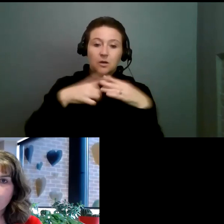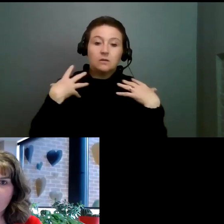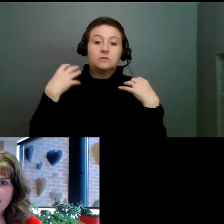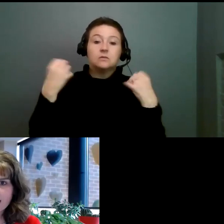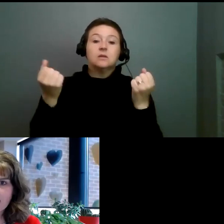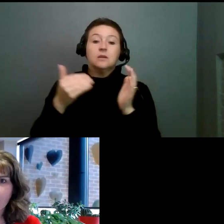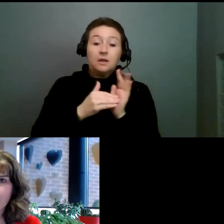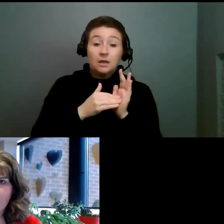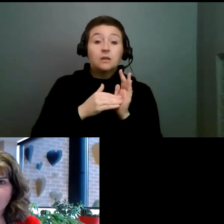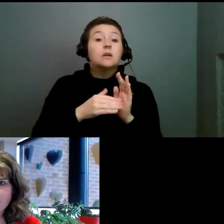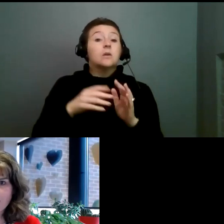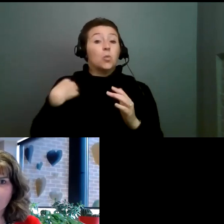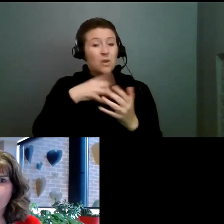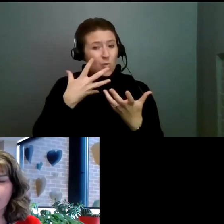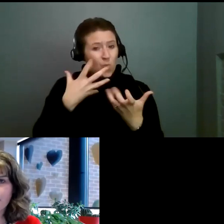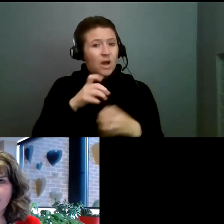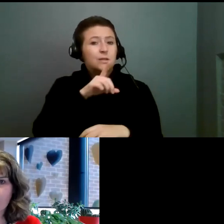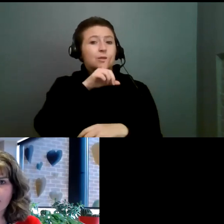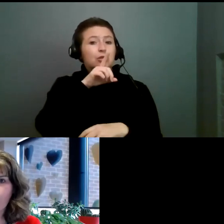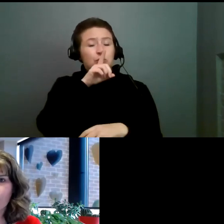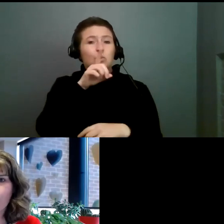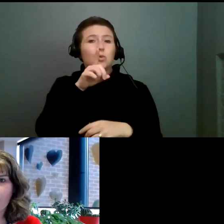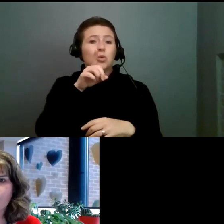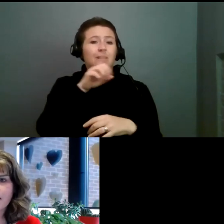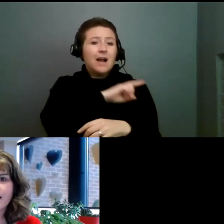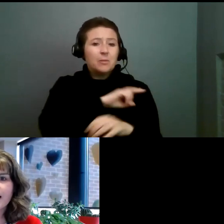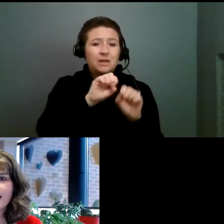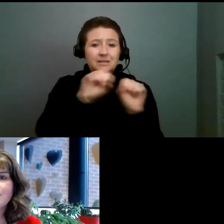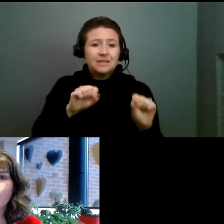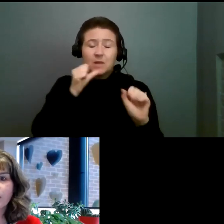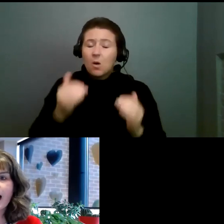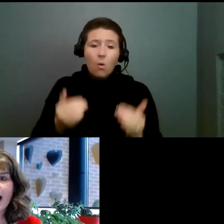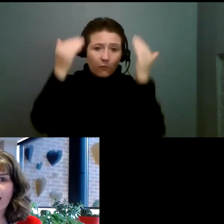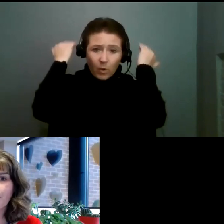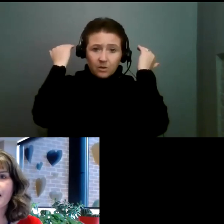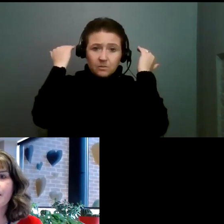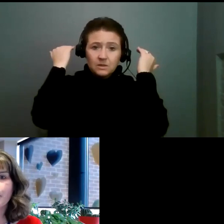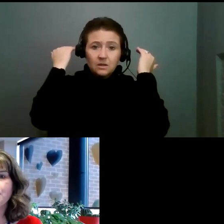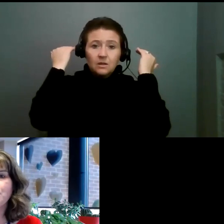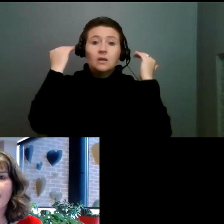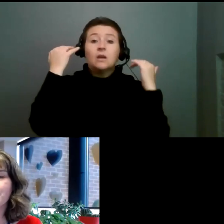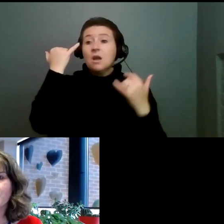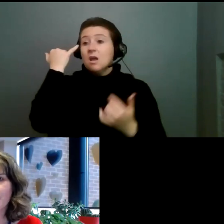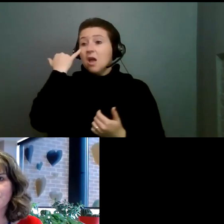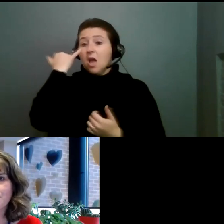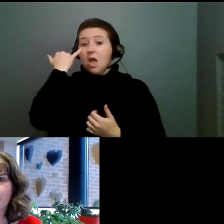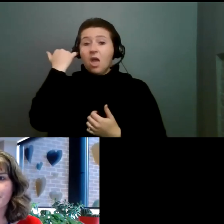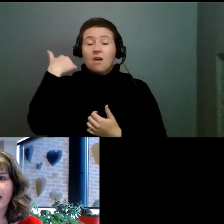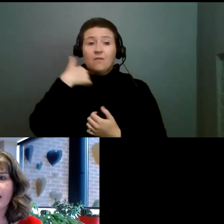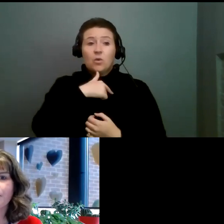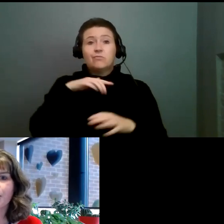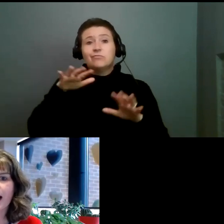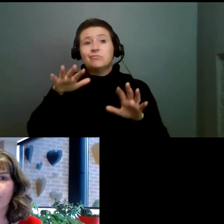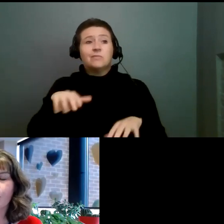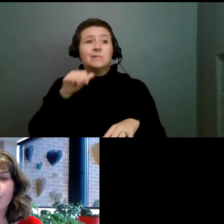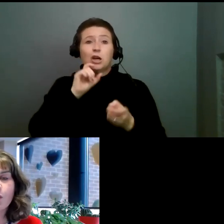We want to keep our medical system from becoming overwhelmed. This will not happen if we do not make changes to our